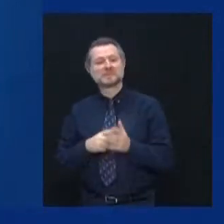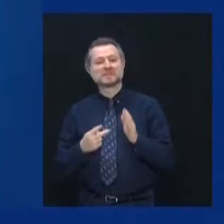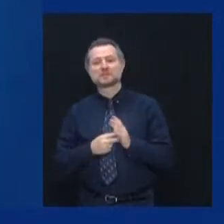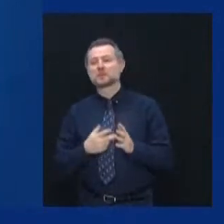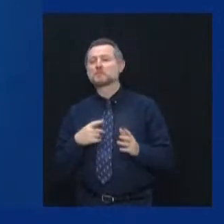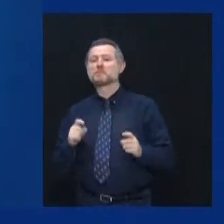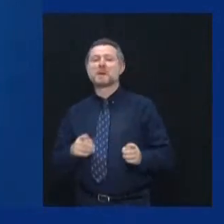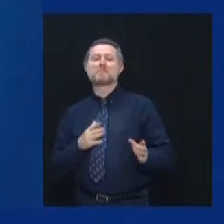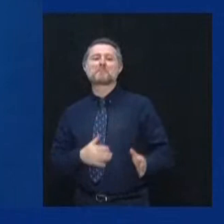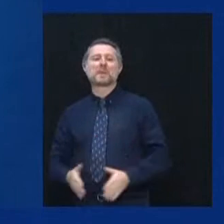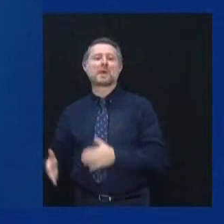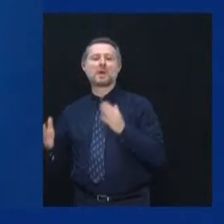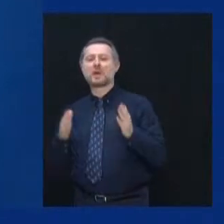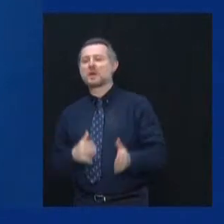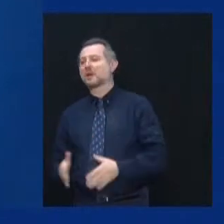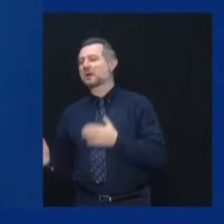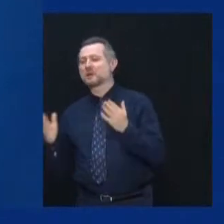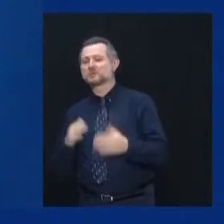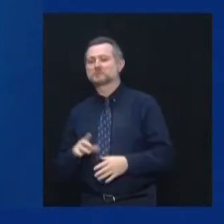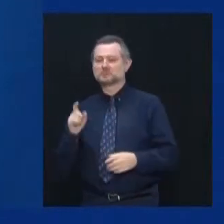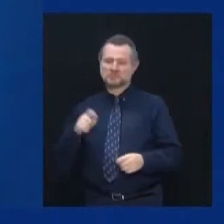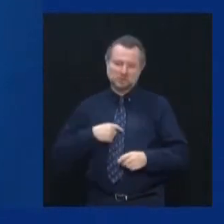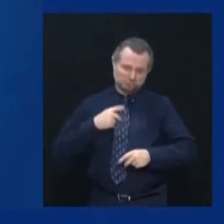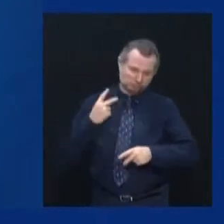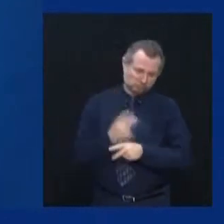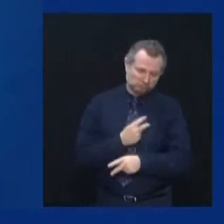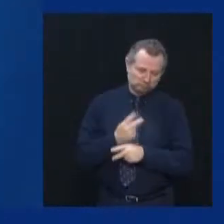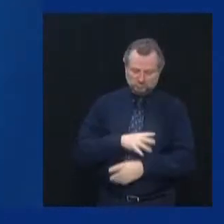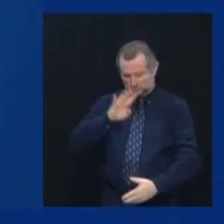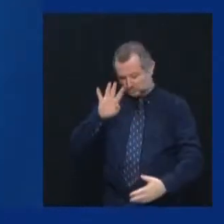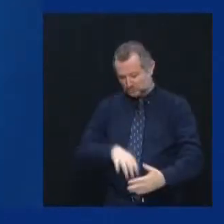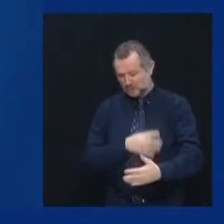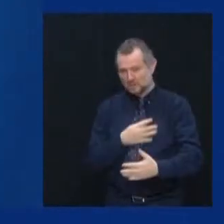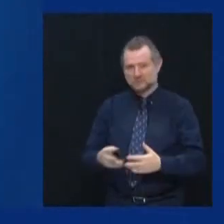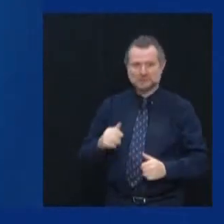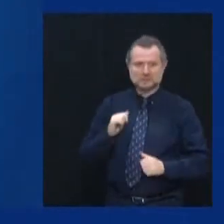planning operation than anything else.